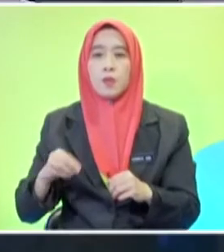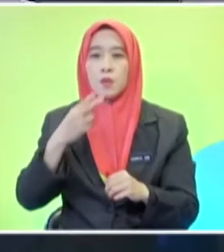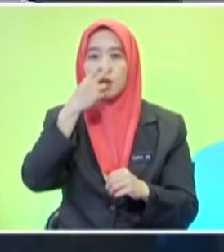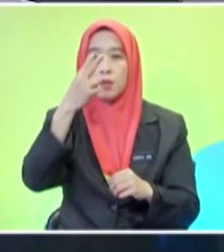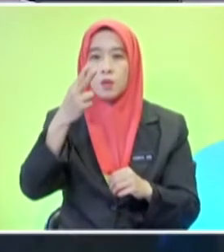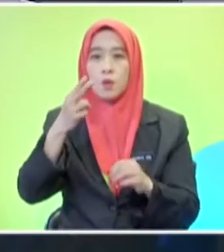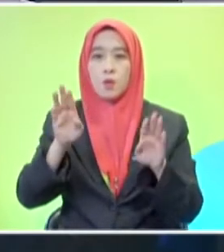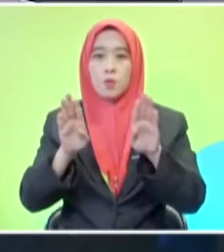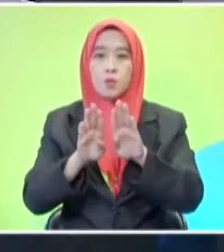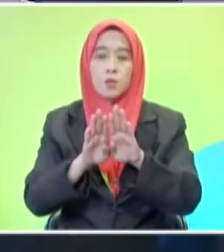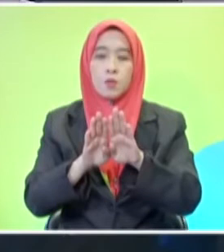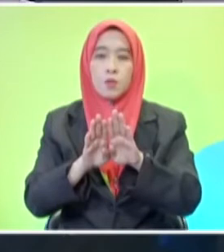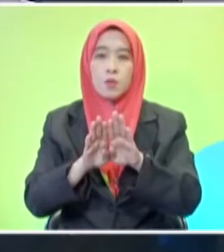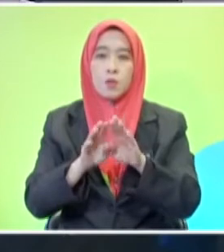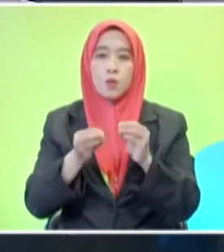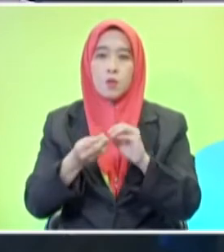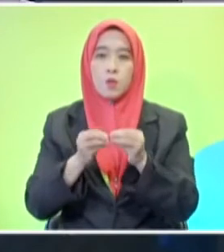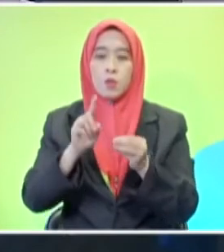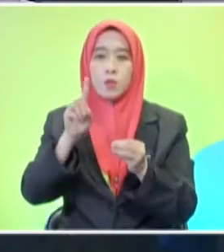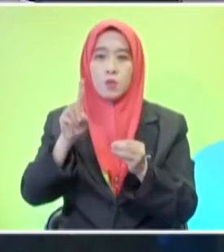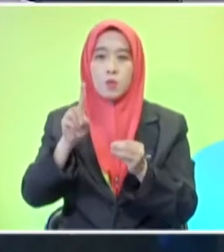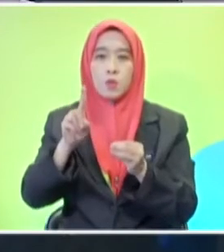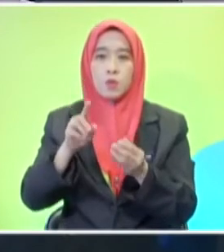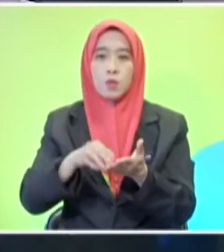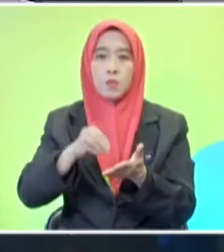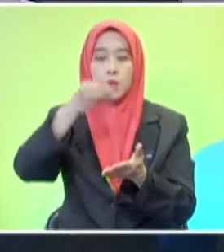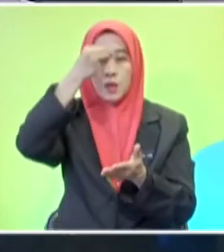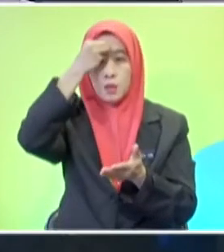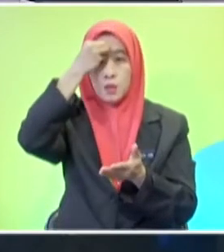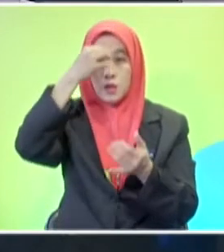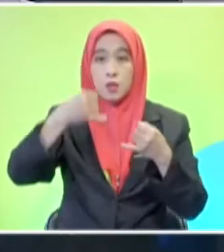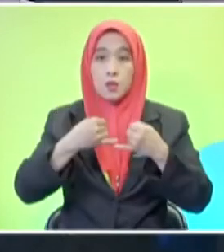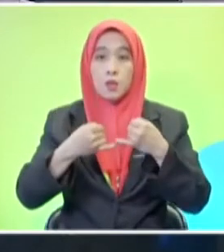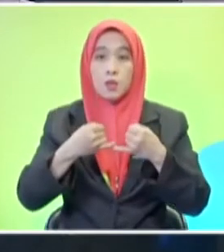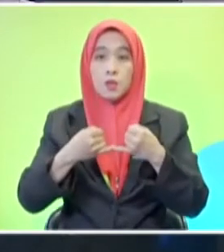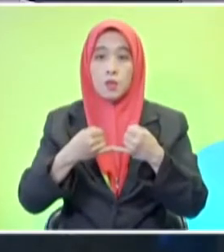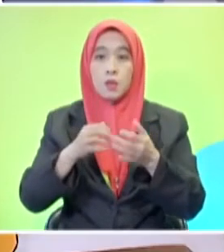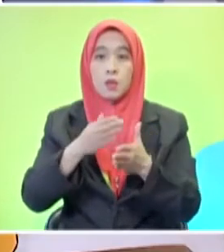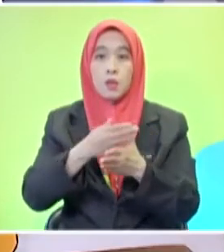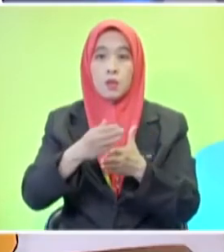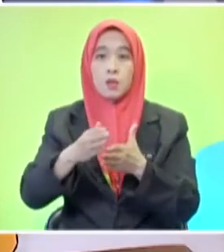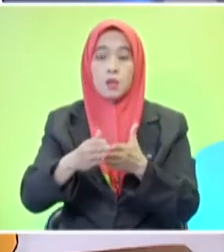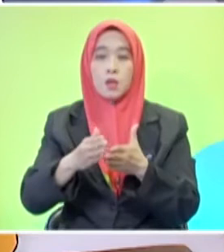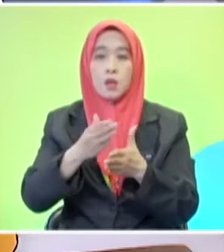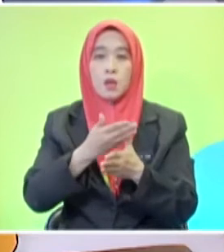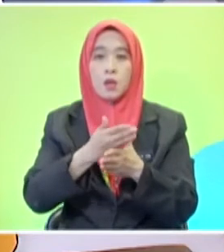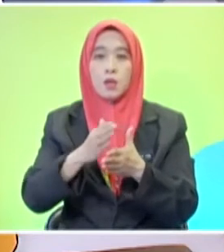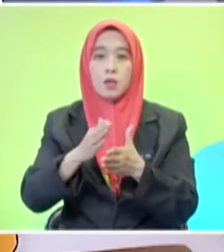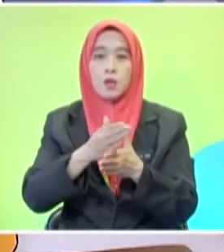learned today. Okay, Mr. So Q. the first thing we learned about today is interaction among plants is about, we have 2 interaction among